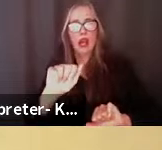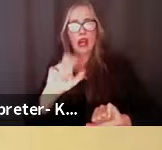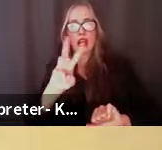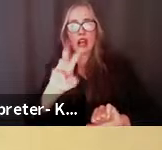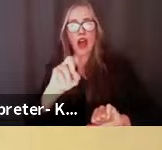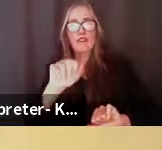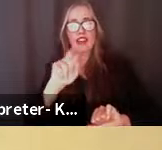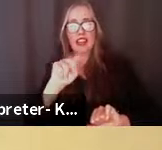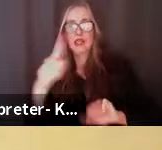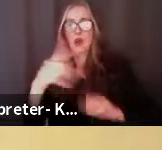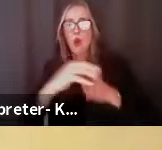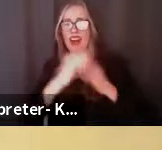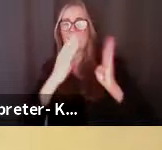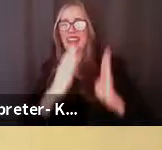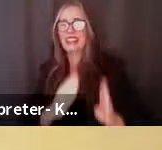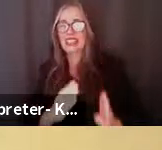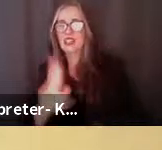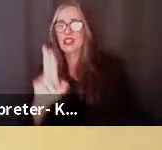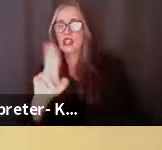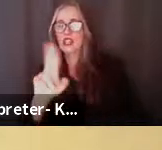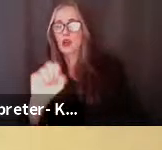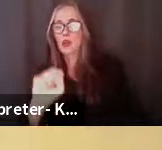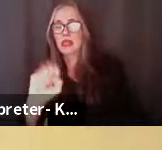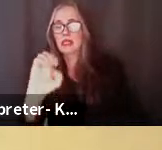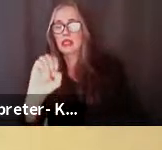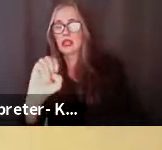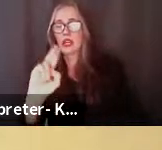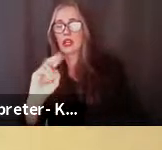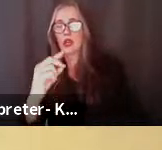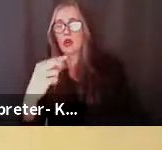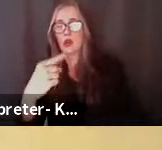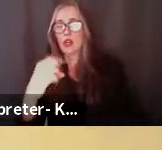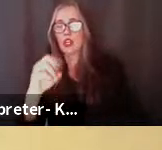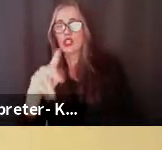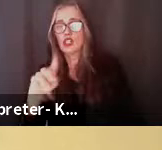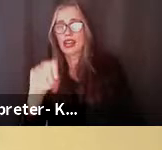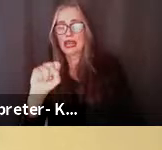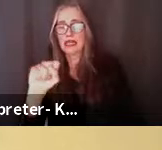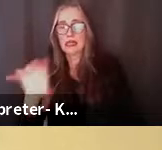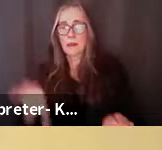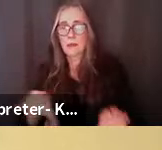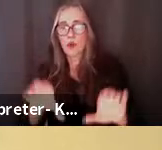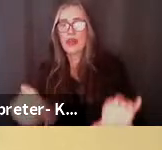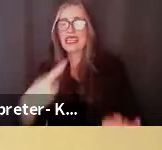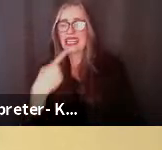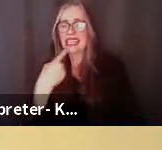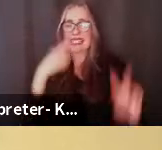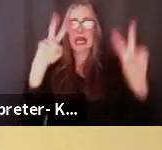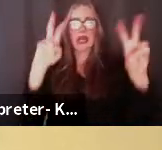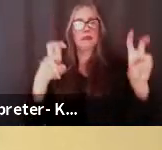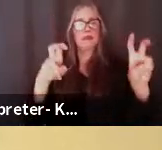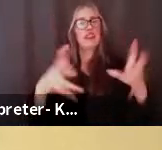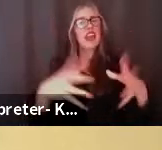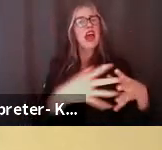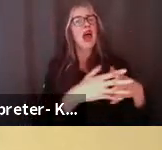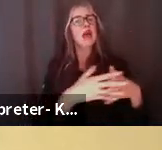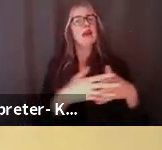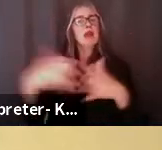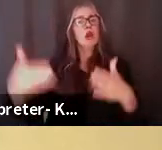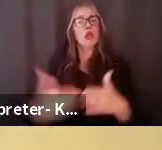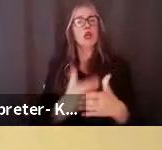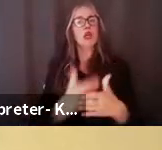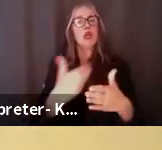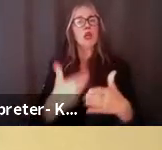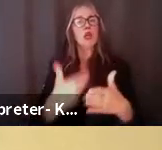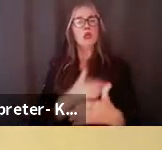movement testified at these hearings and is quoted on saying that an american race exists this is a new race while